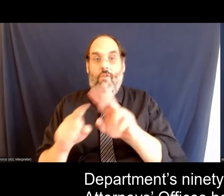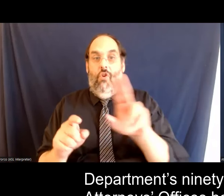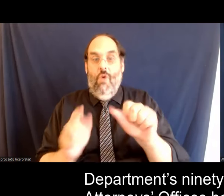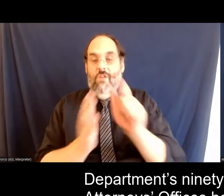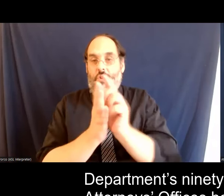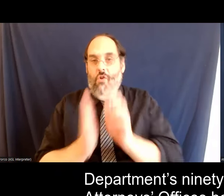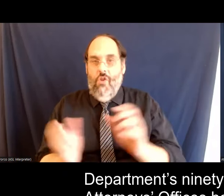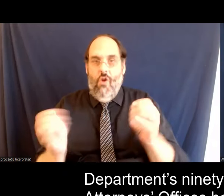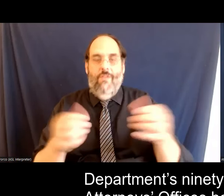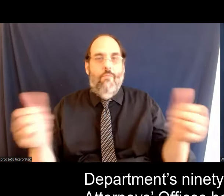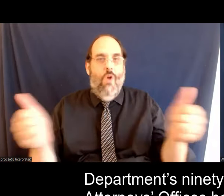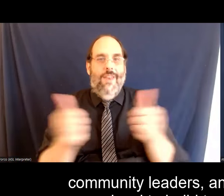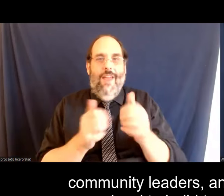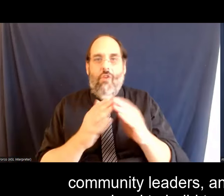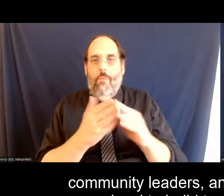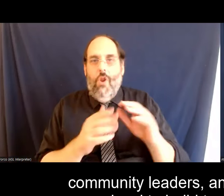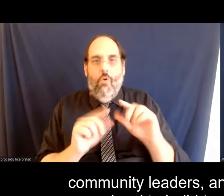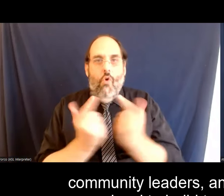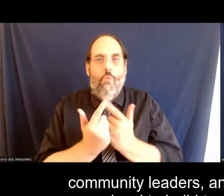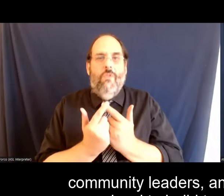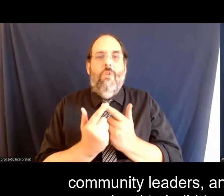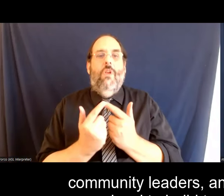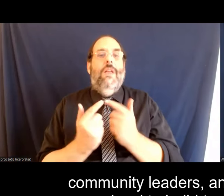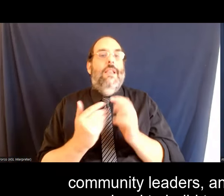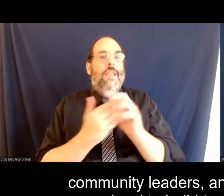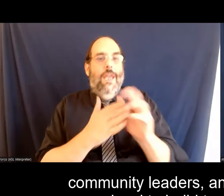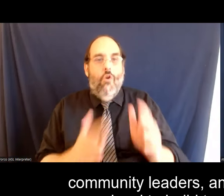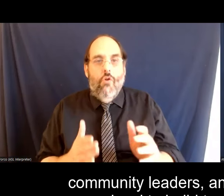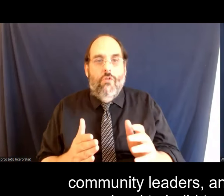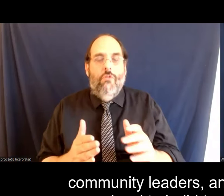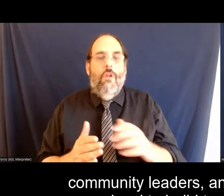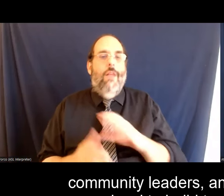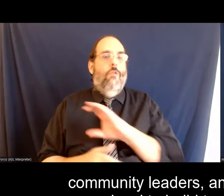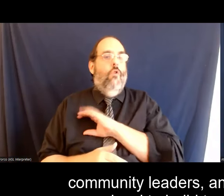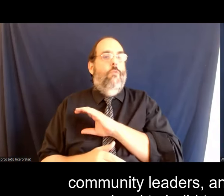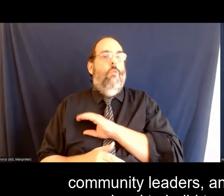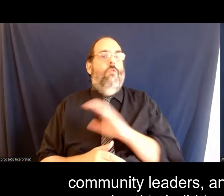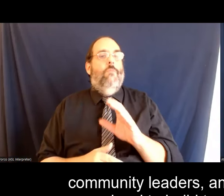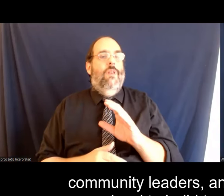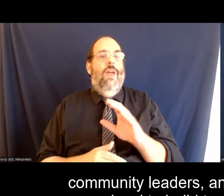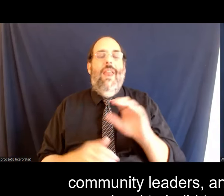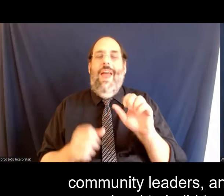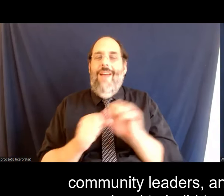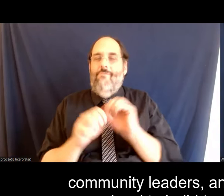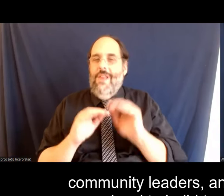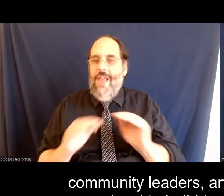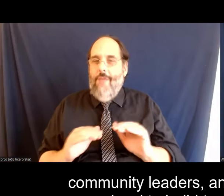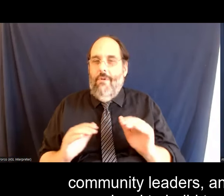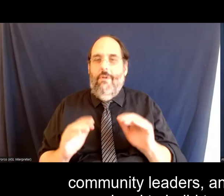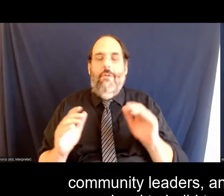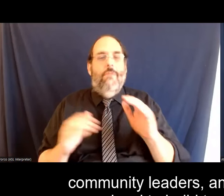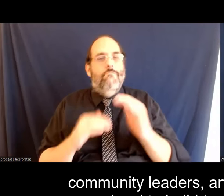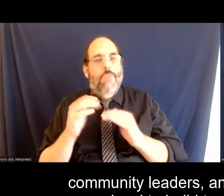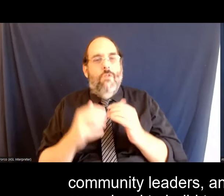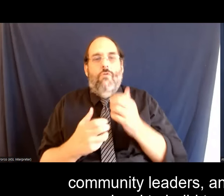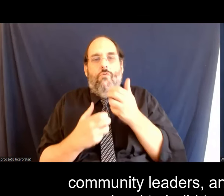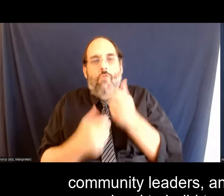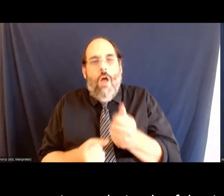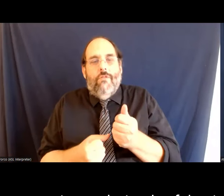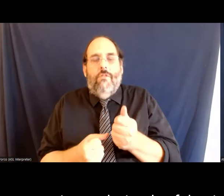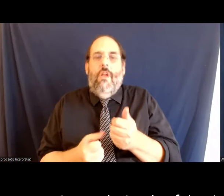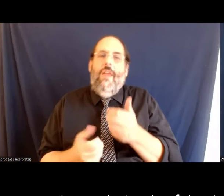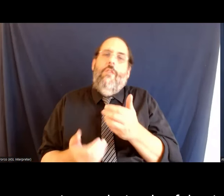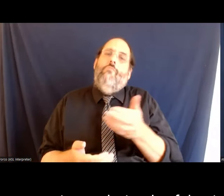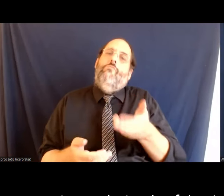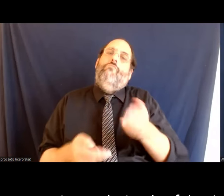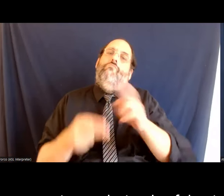brought together community groups, community leaders, and law enforcement at every level to build trust and strengthen